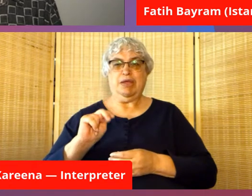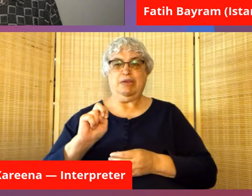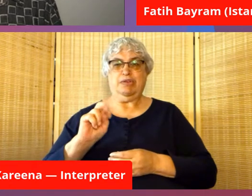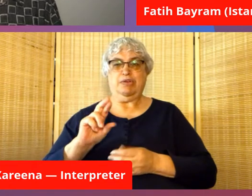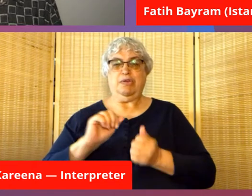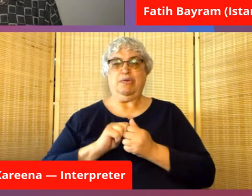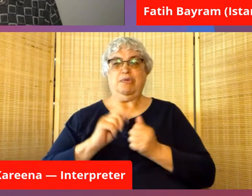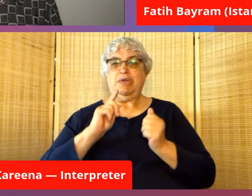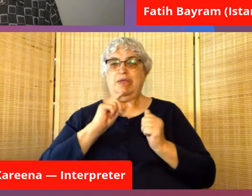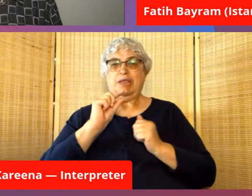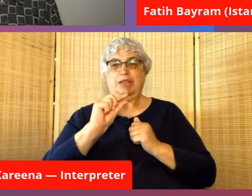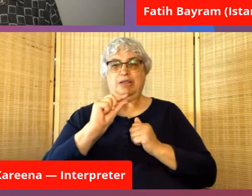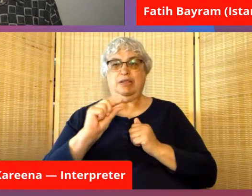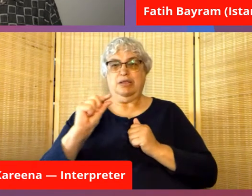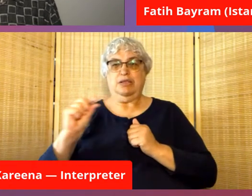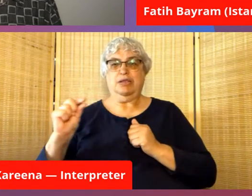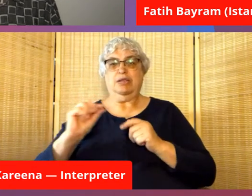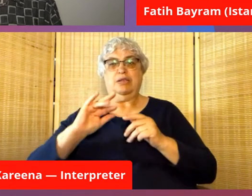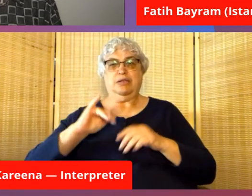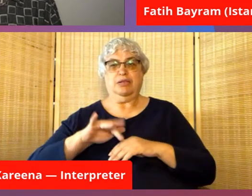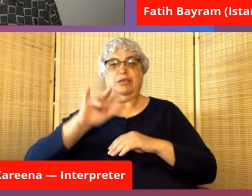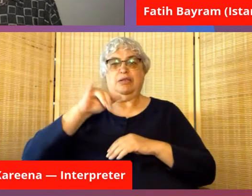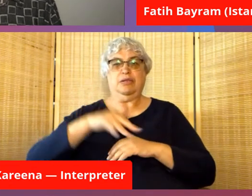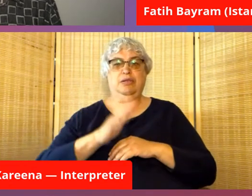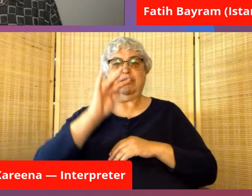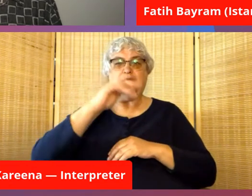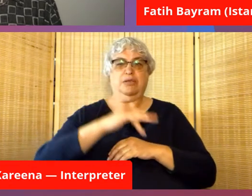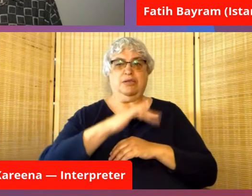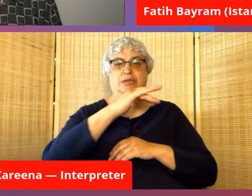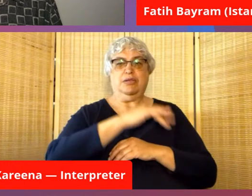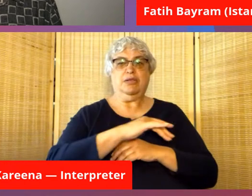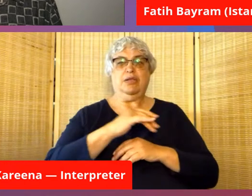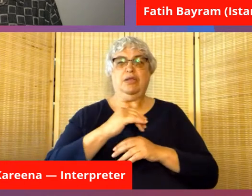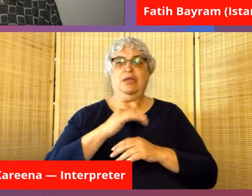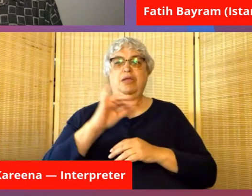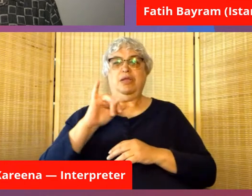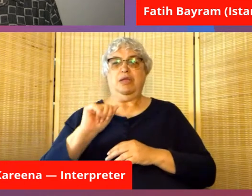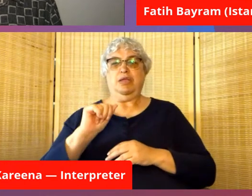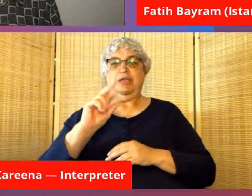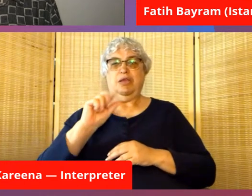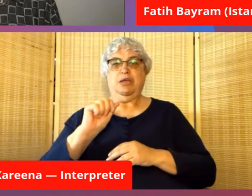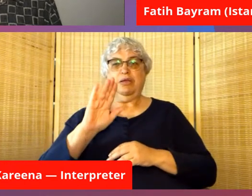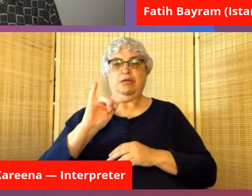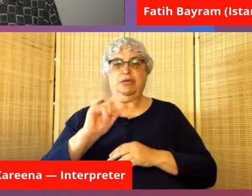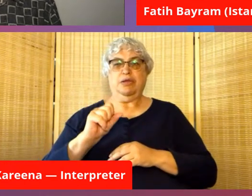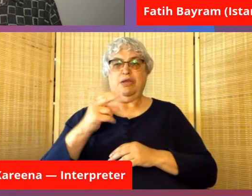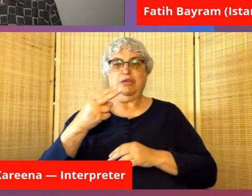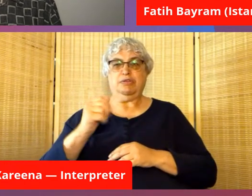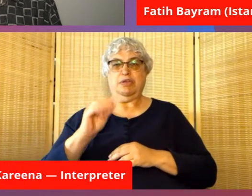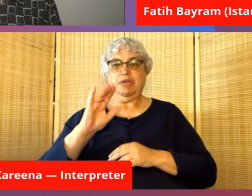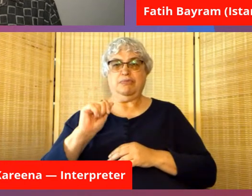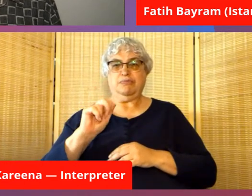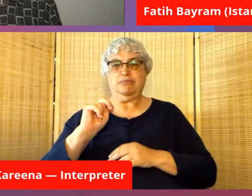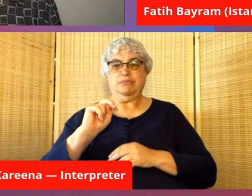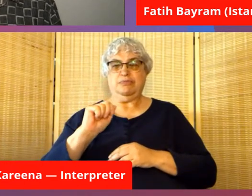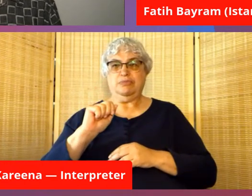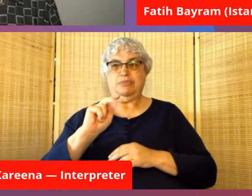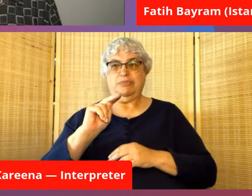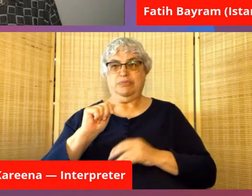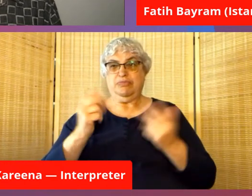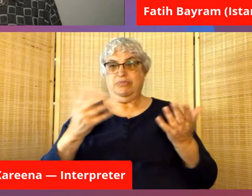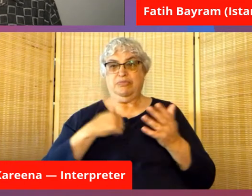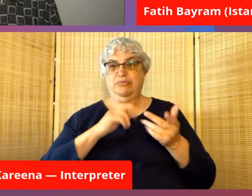some microtonal embroidery in it. So that it's called Ya Rabbi Ashkin Verbana. A literal translation could